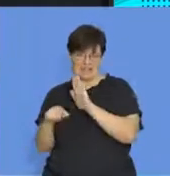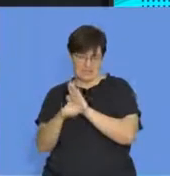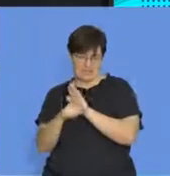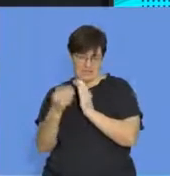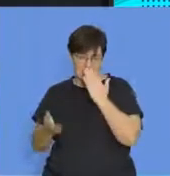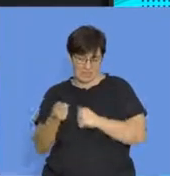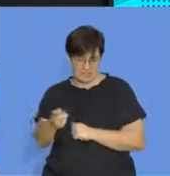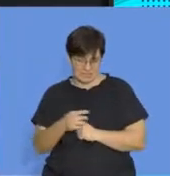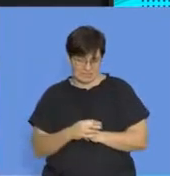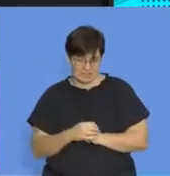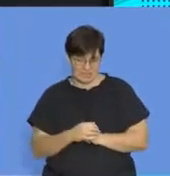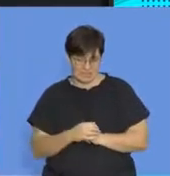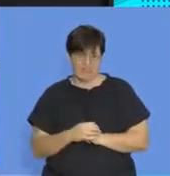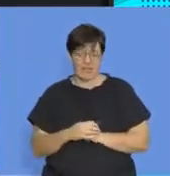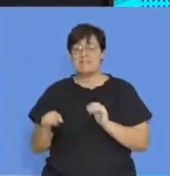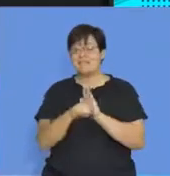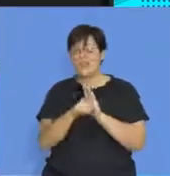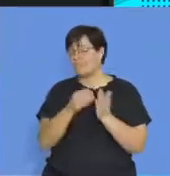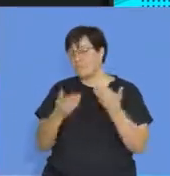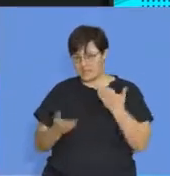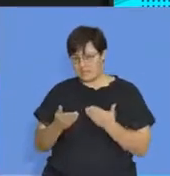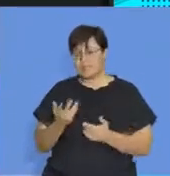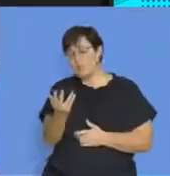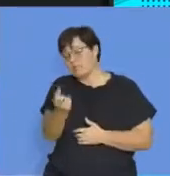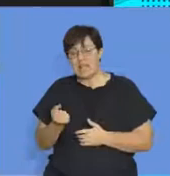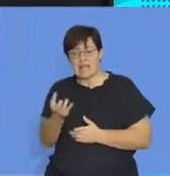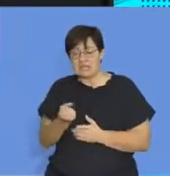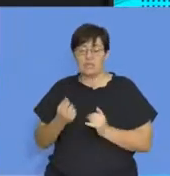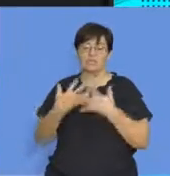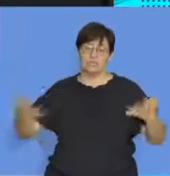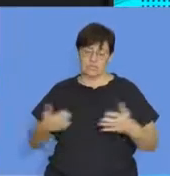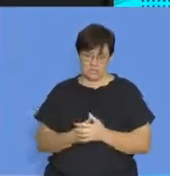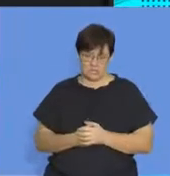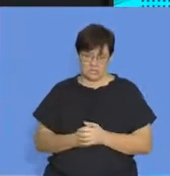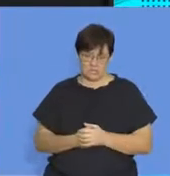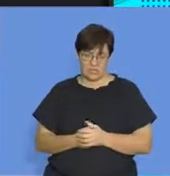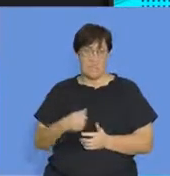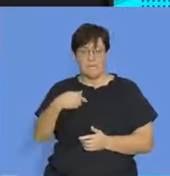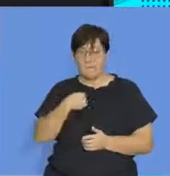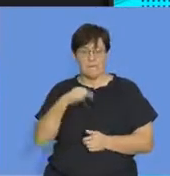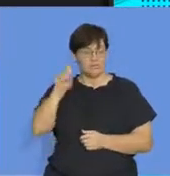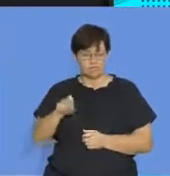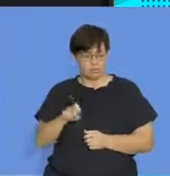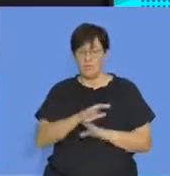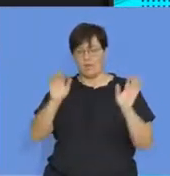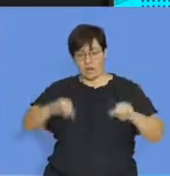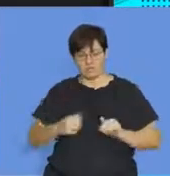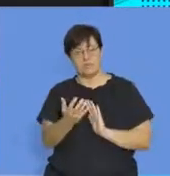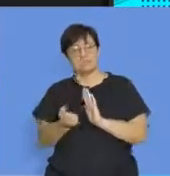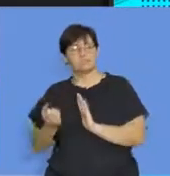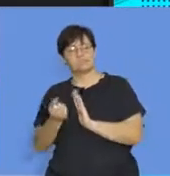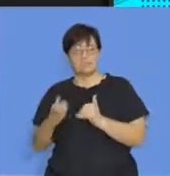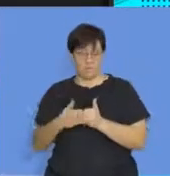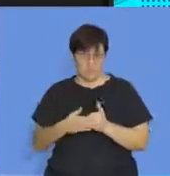debit balance. Debit balance, I've taken too much. I've taken more than what I should have taken.